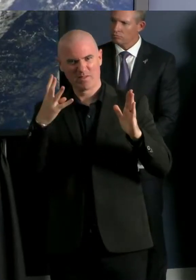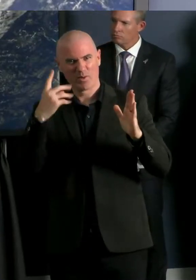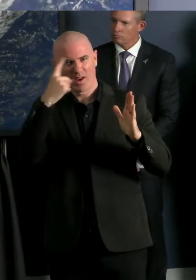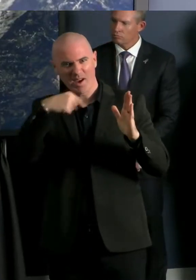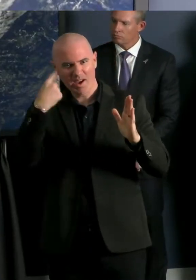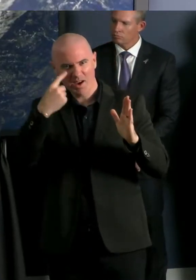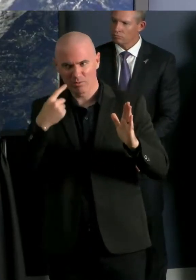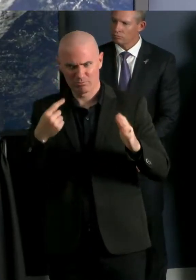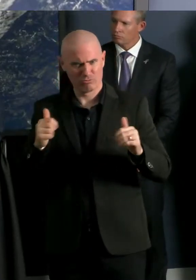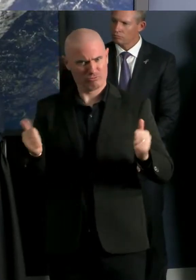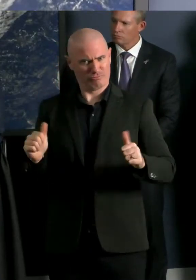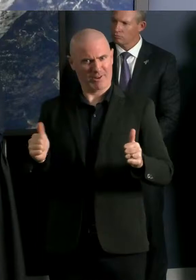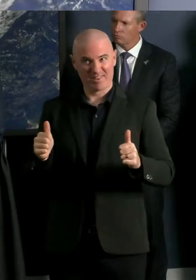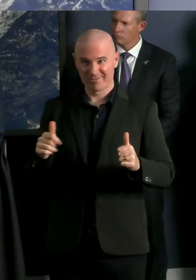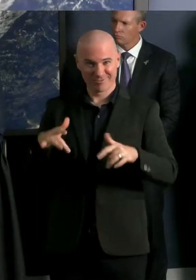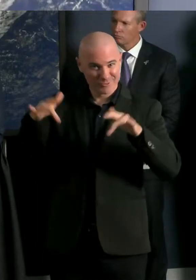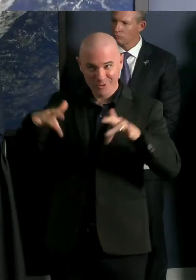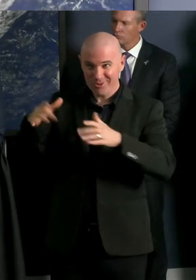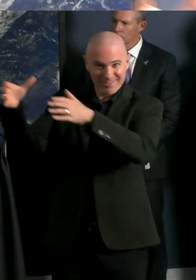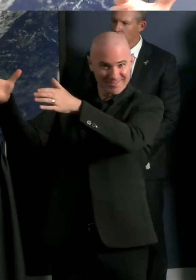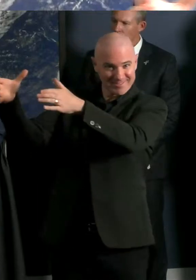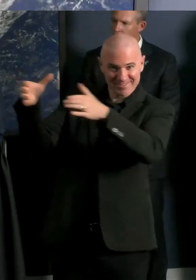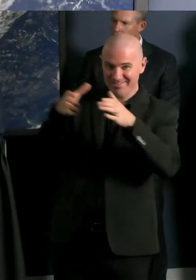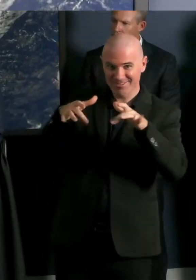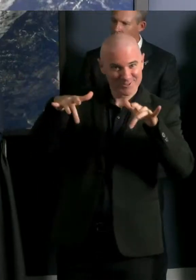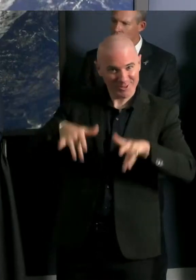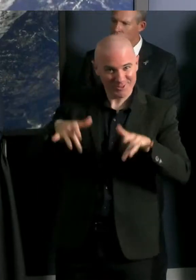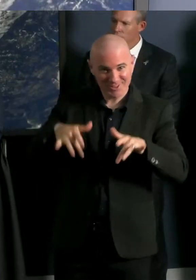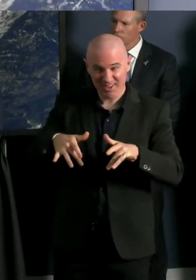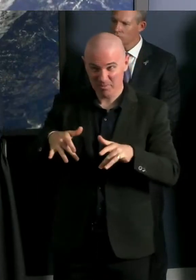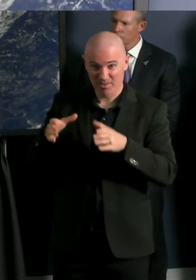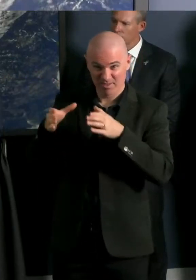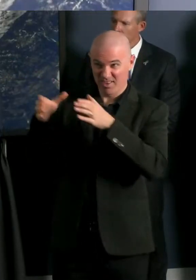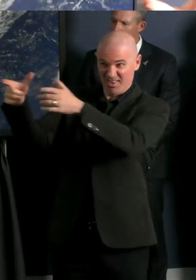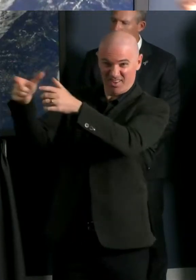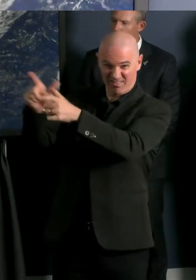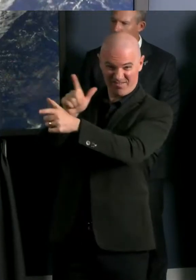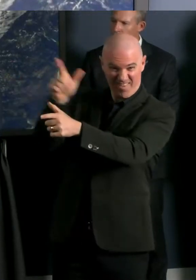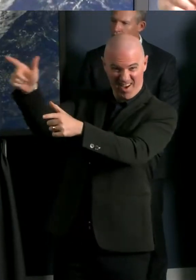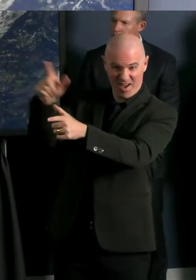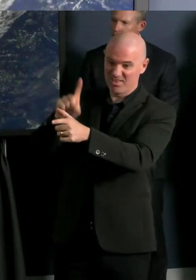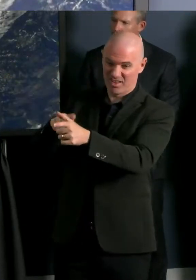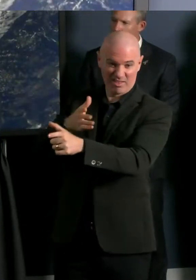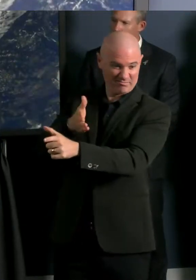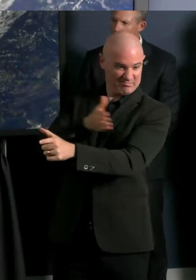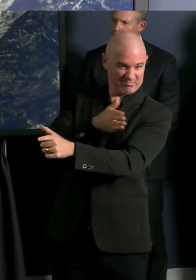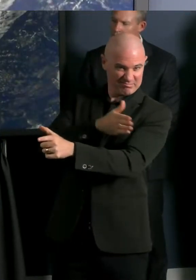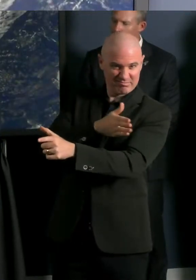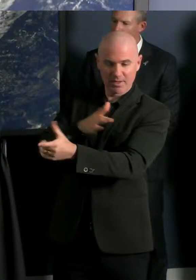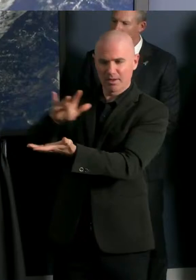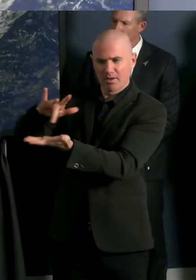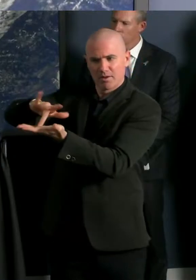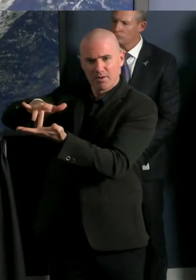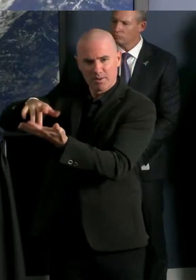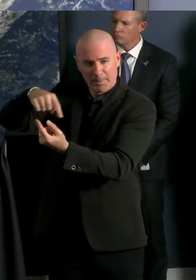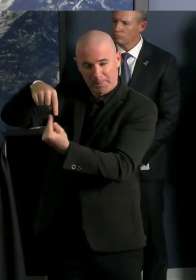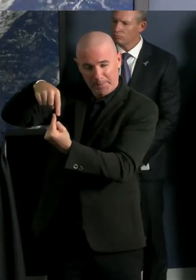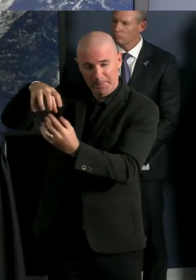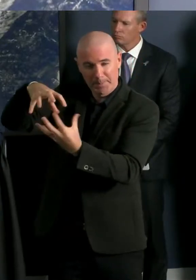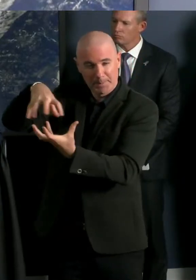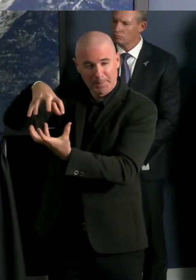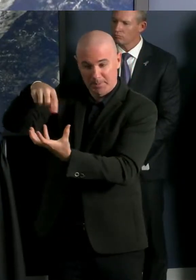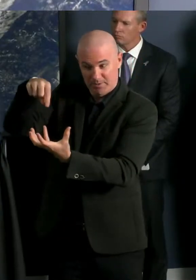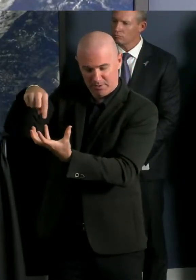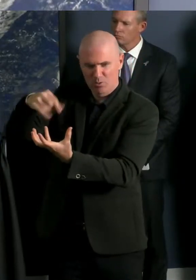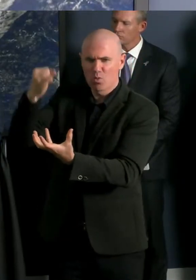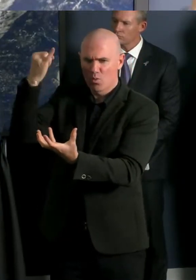seeing those quite high totals, and it doesn't need to be close to that cyclone core. That's where we're most likely to see the most